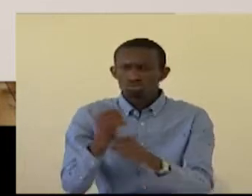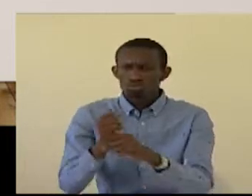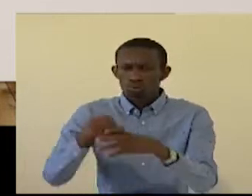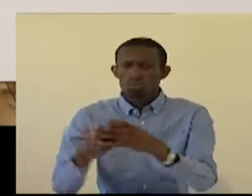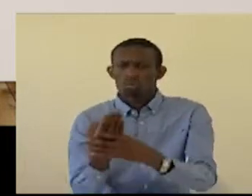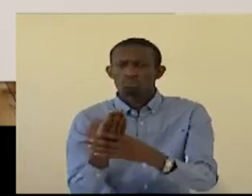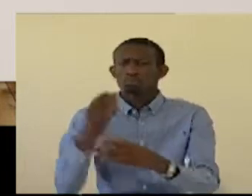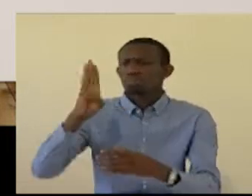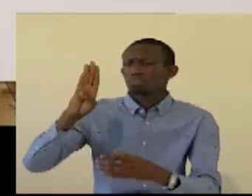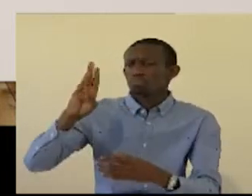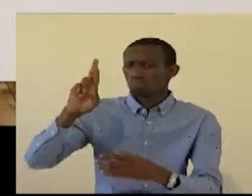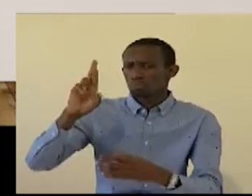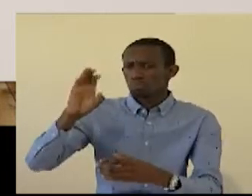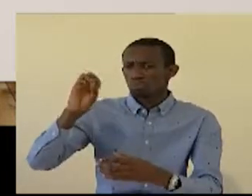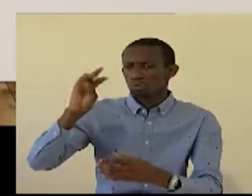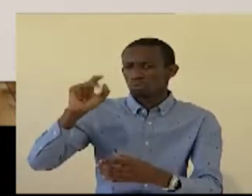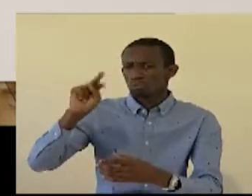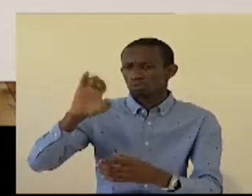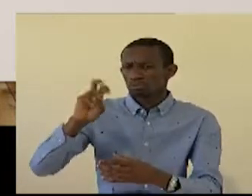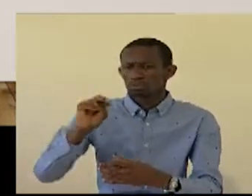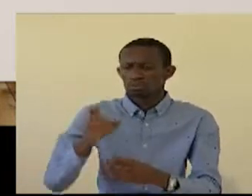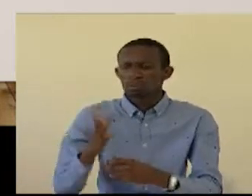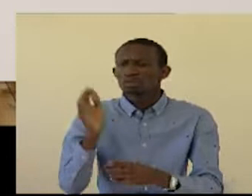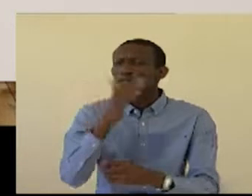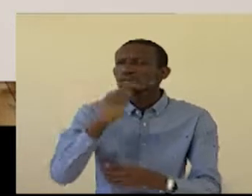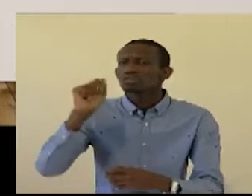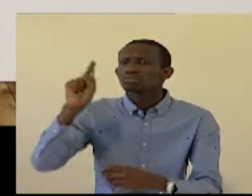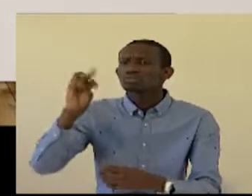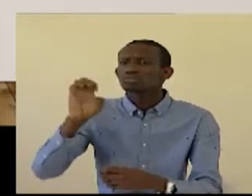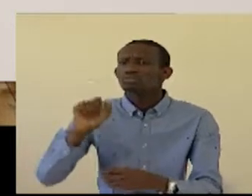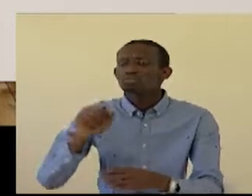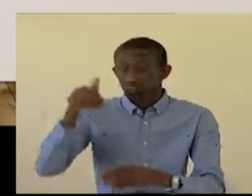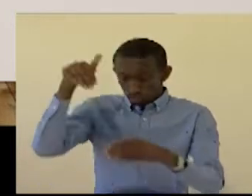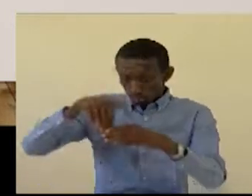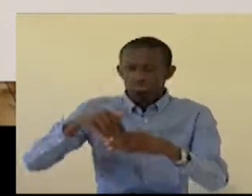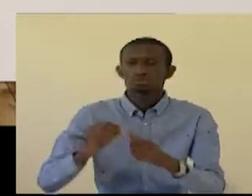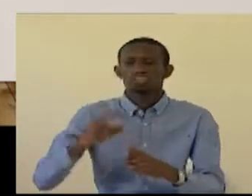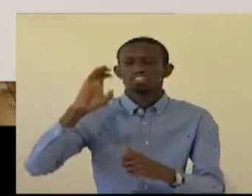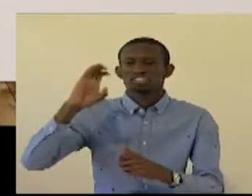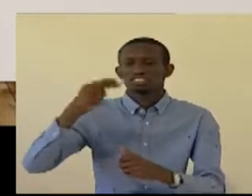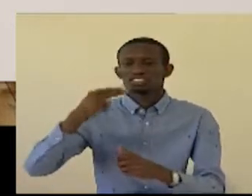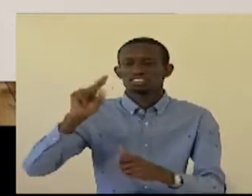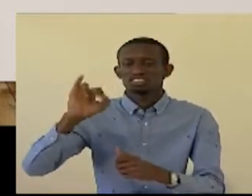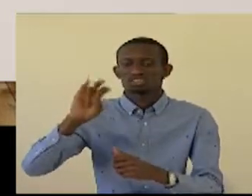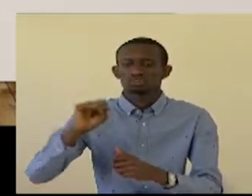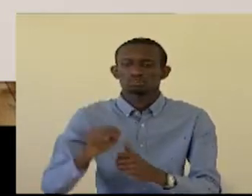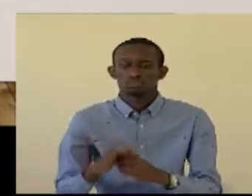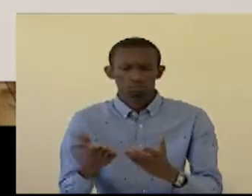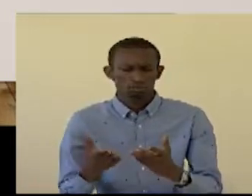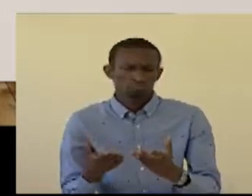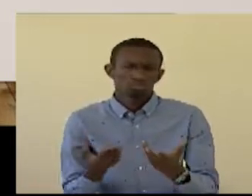bromide atom or the bromine atom in the chain? So we have to reduce